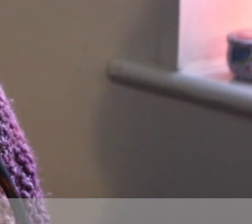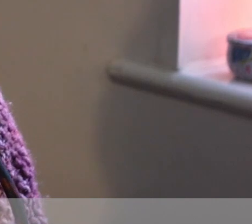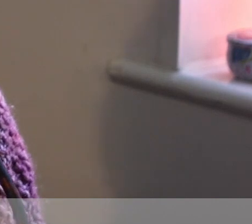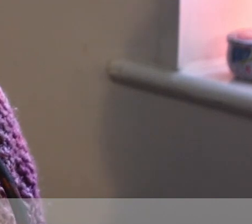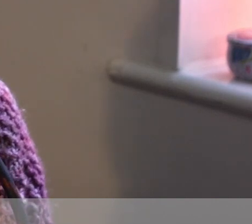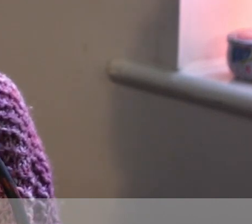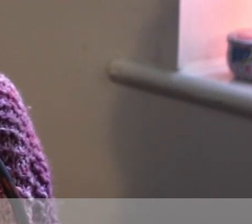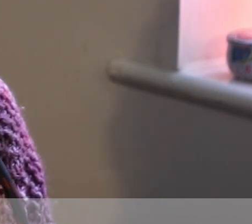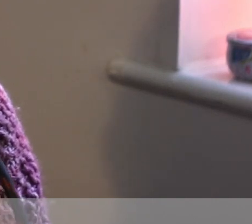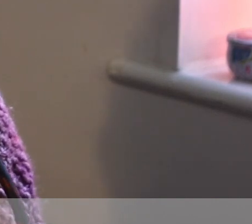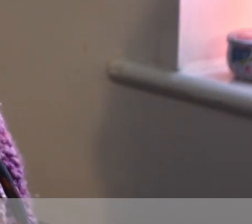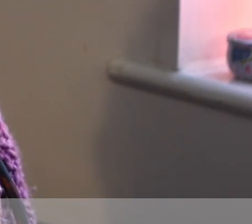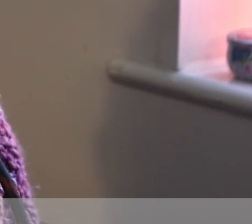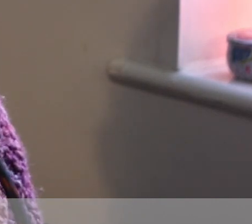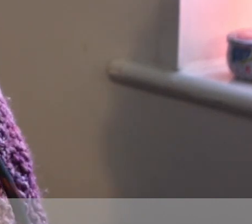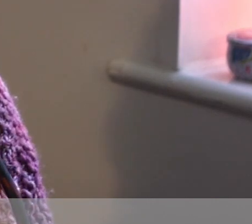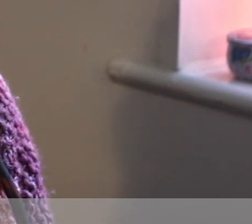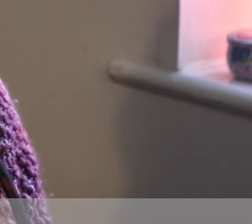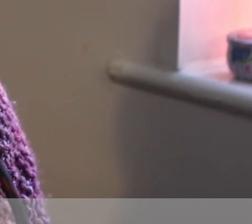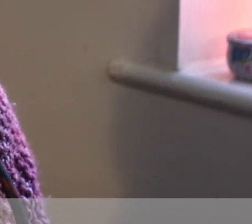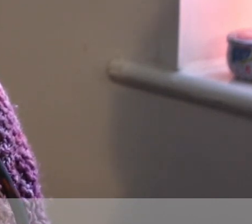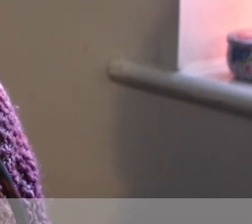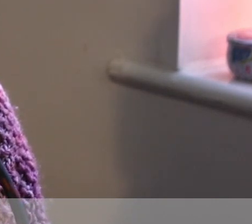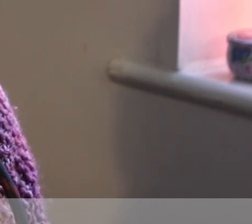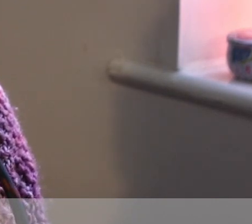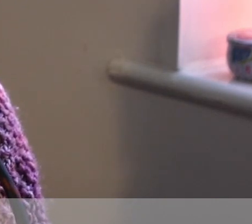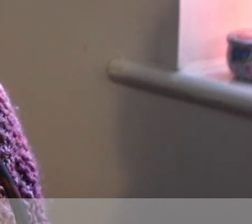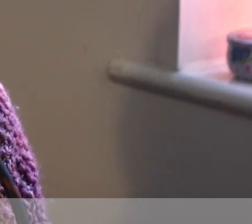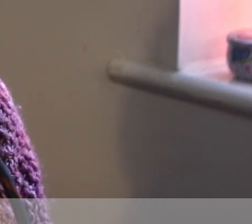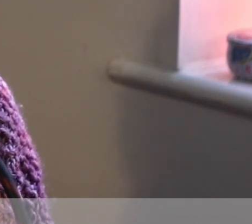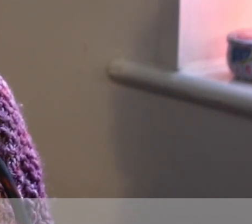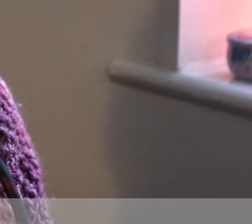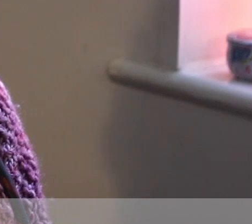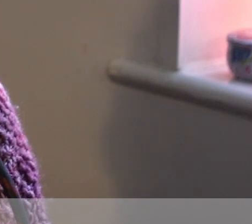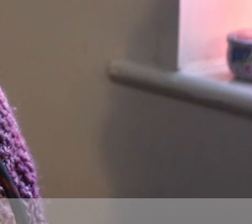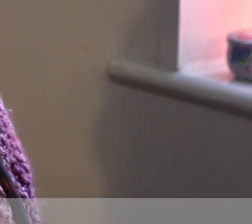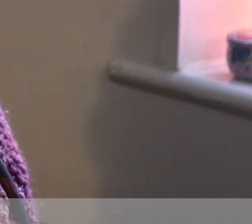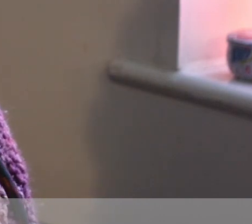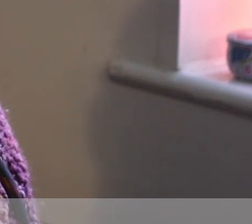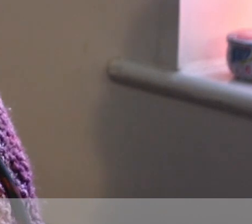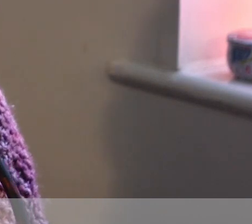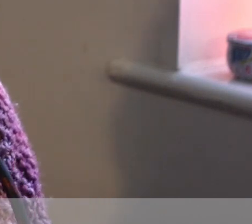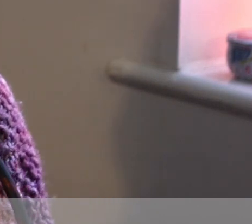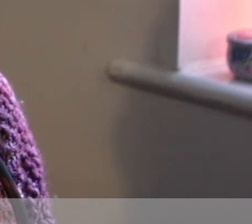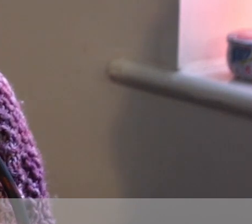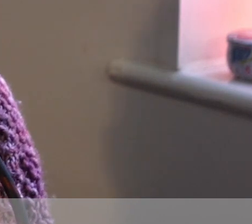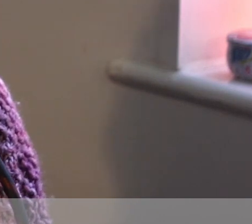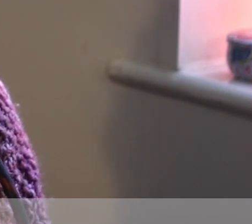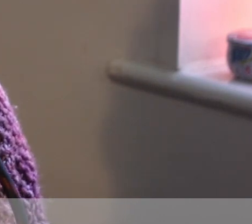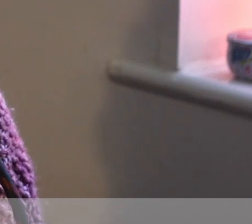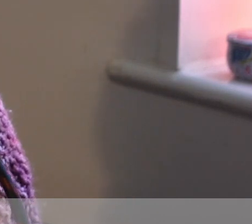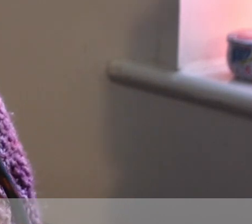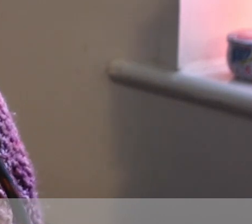All the names are held in the cradle of chords that give their coming together into the next coming together. The golden thread